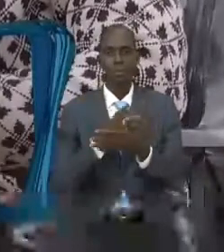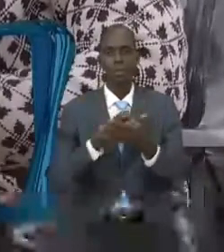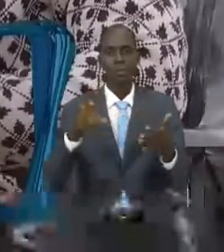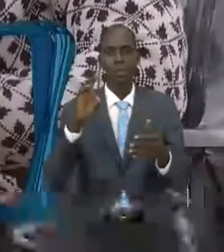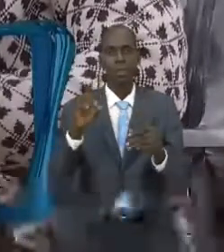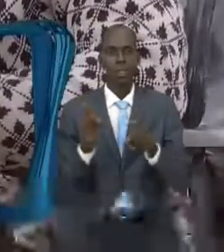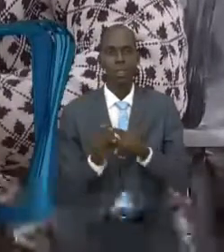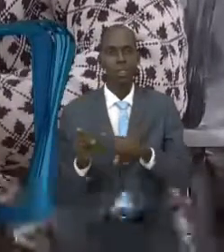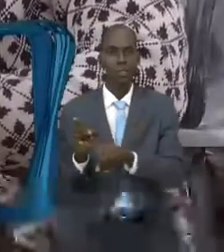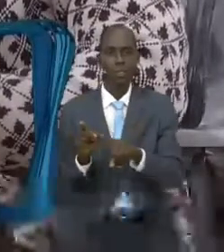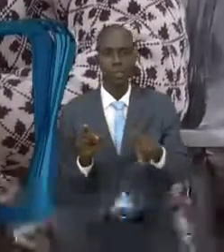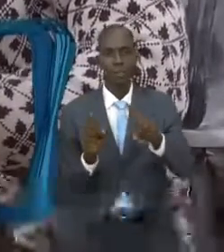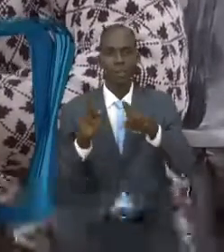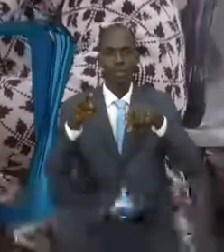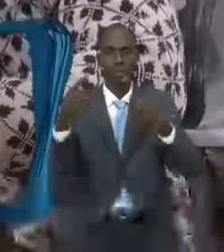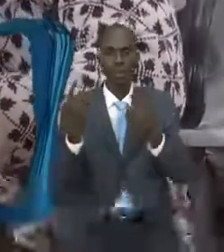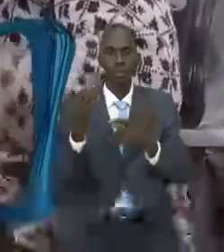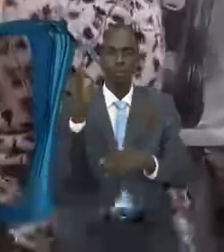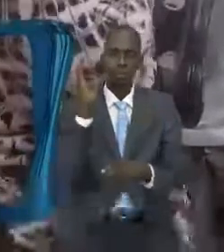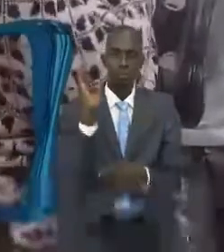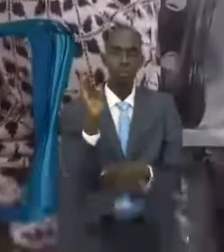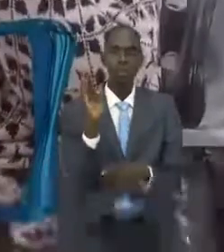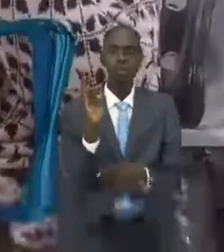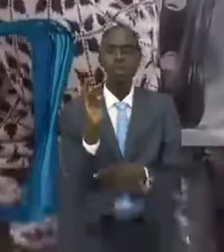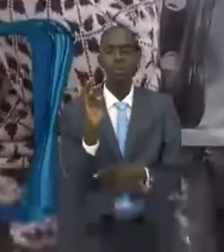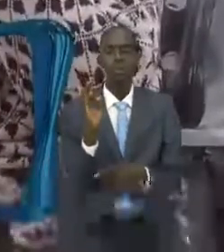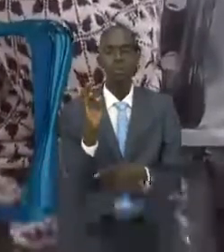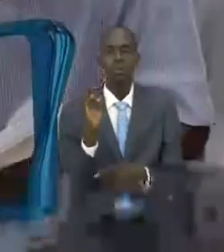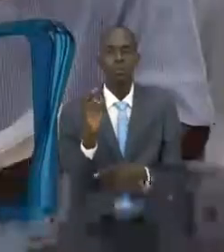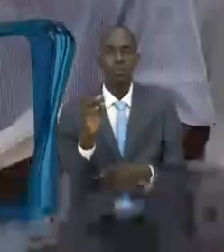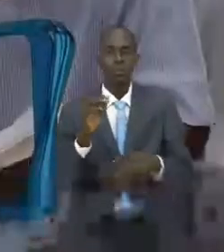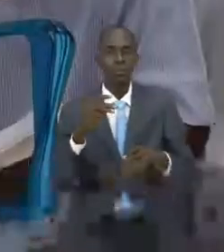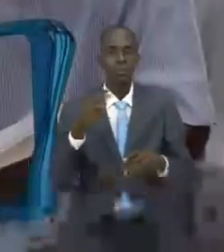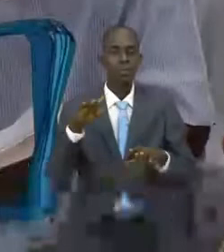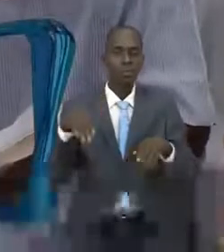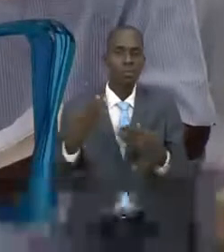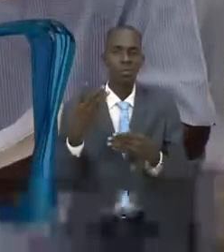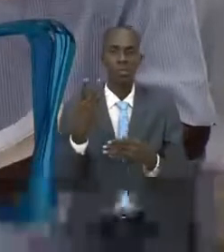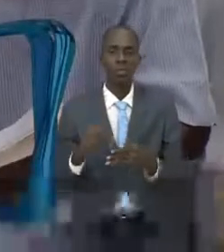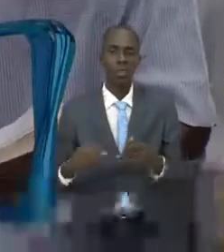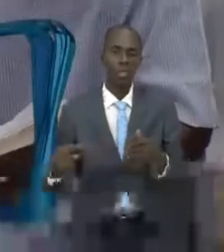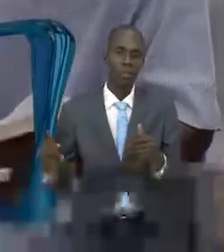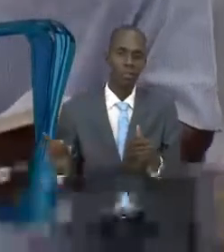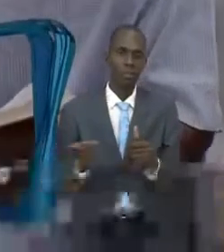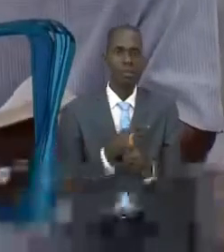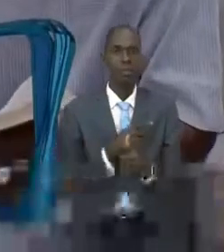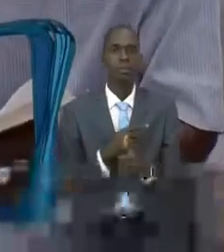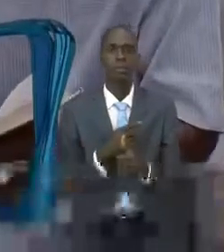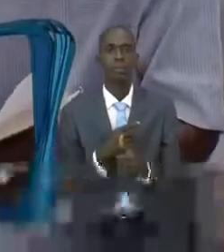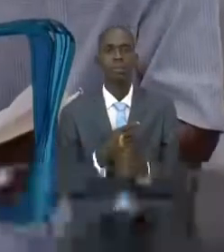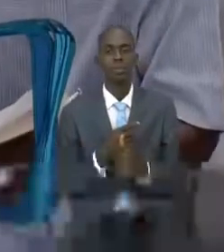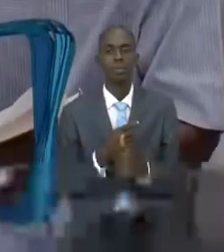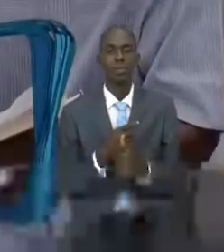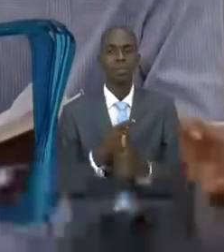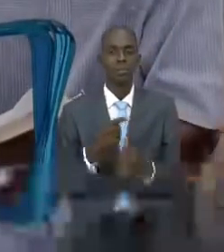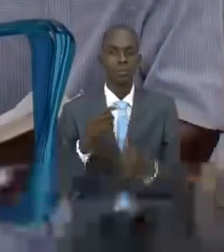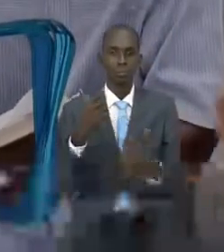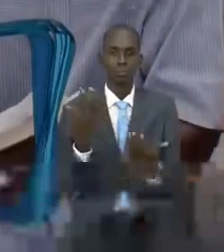this Christ, giving the first said or